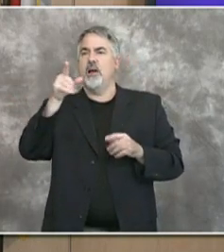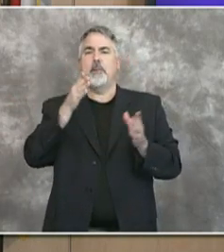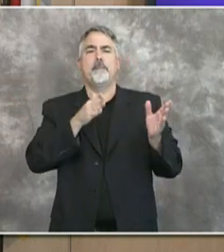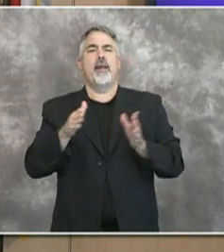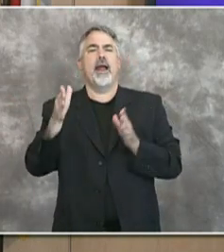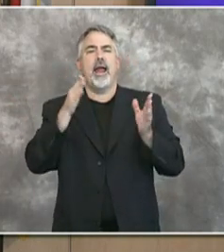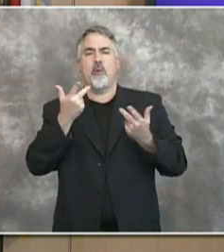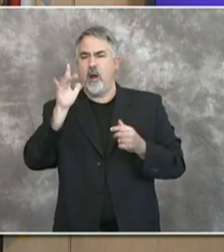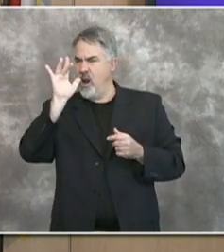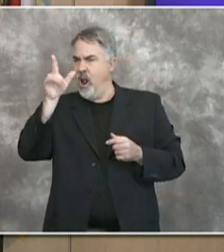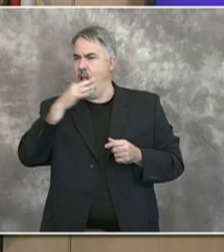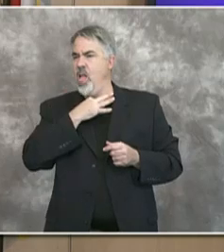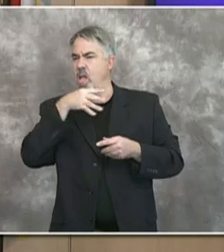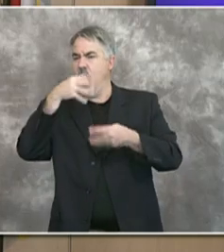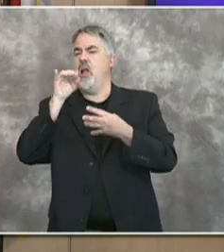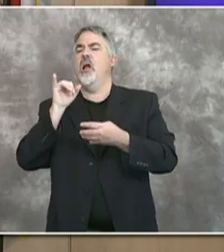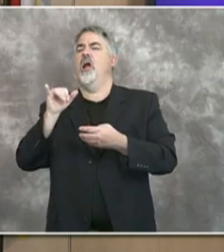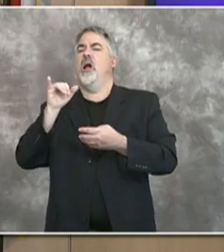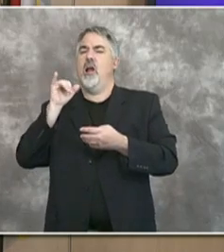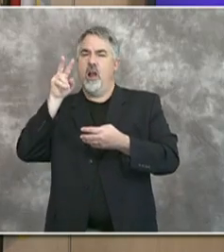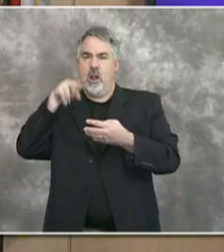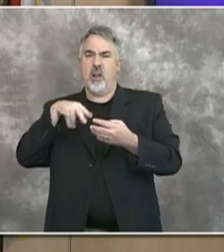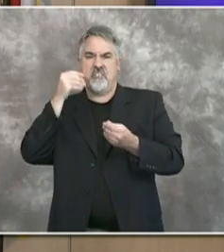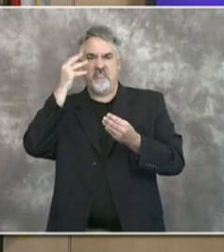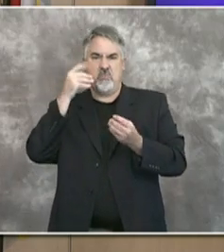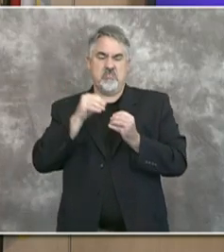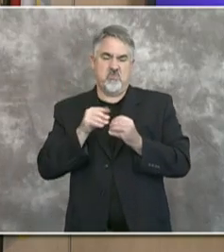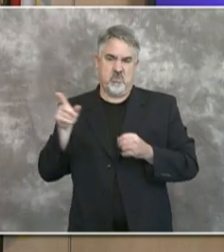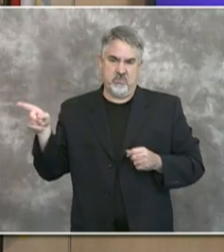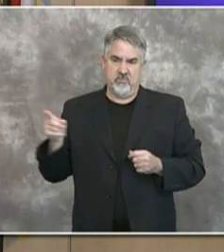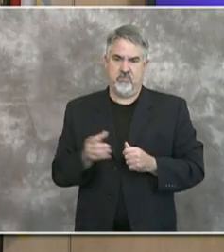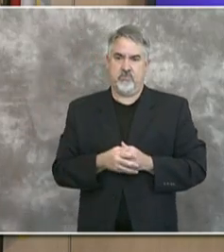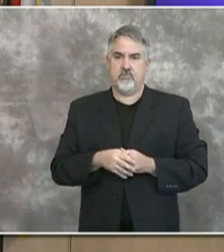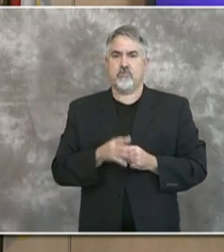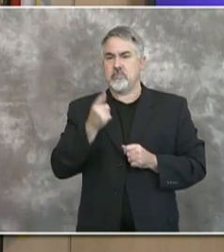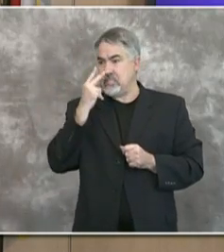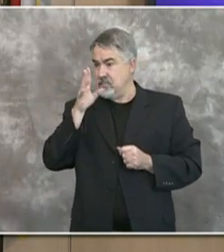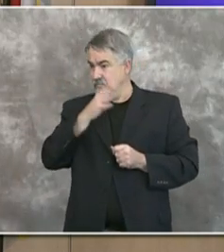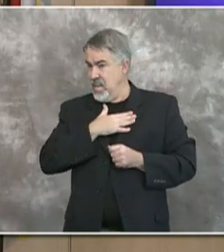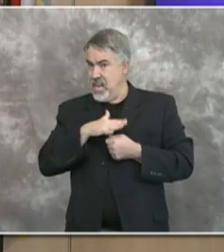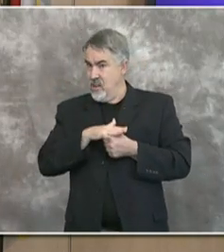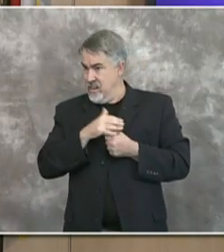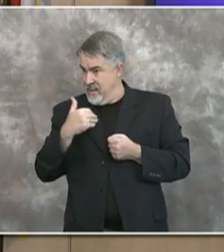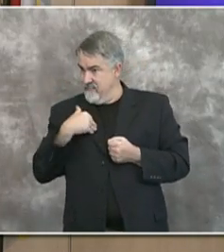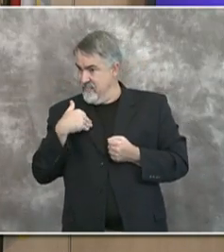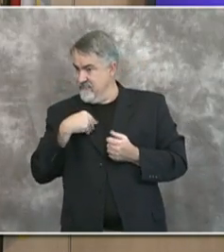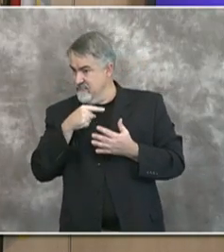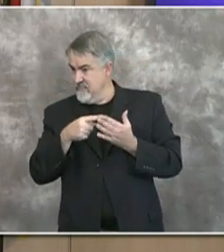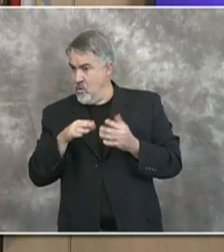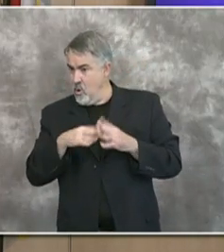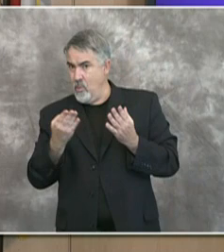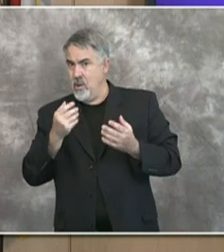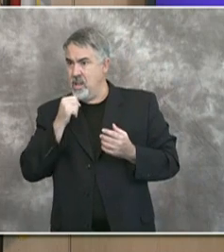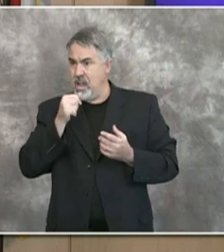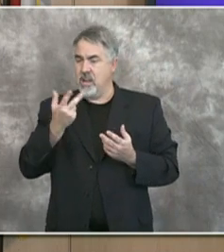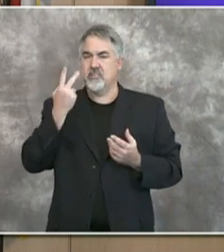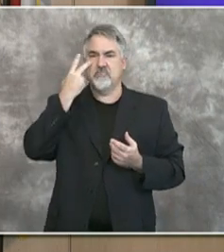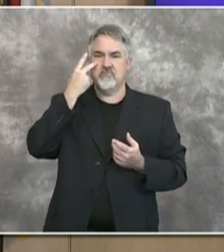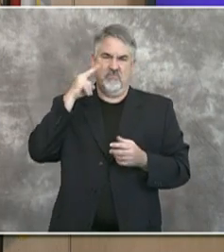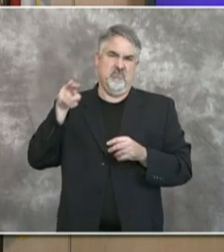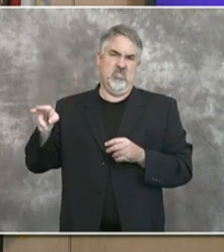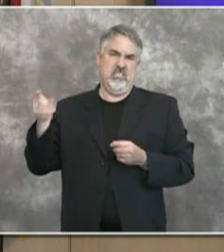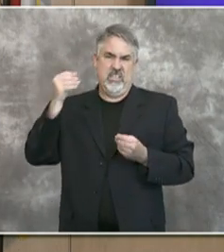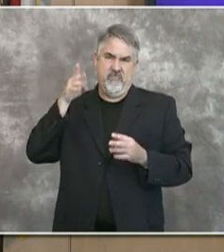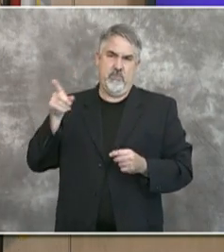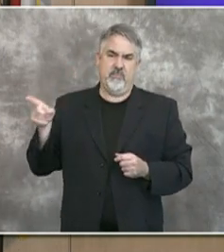most appropriate settings, and have that ready to go in the event we are given the okay and in the event things are moving forward.